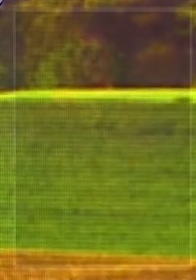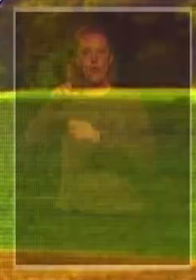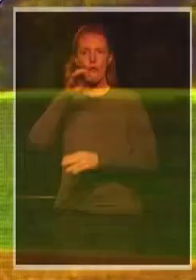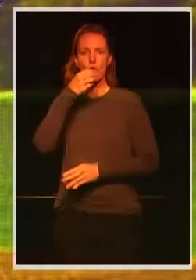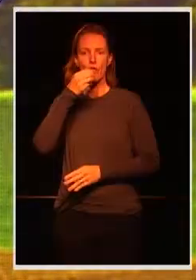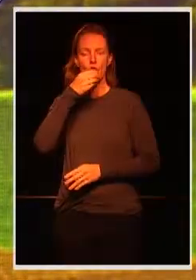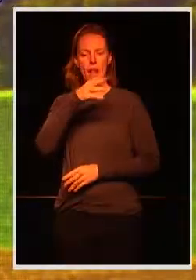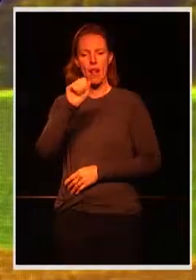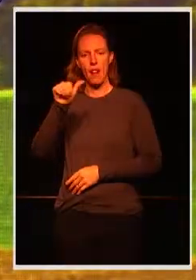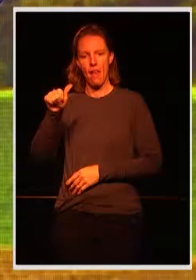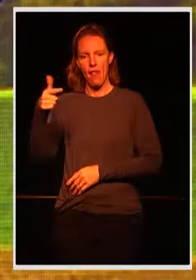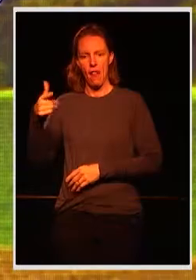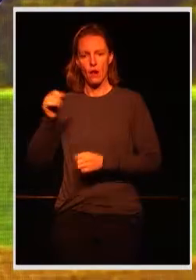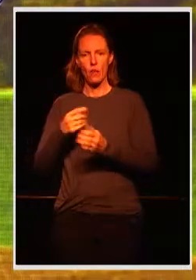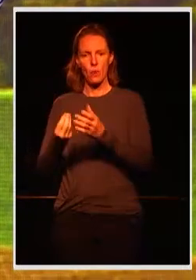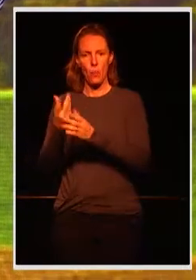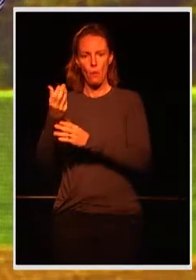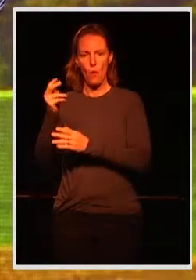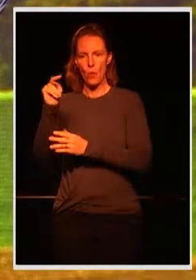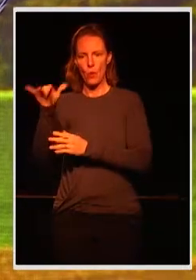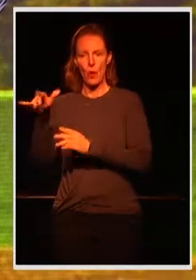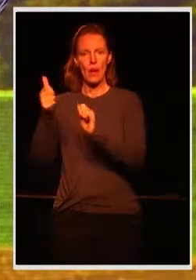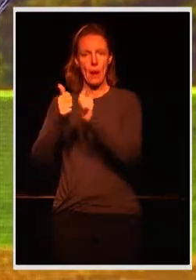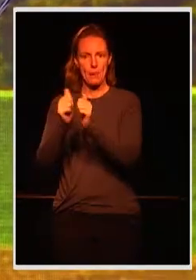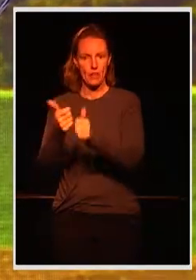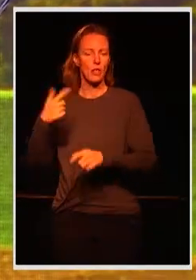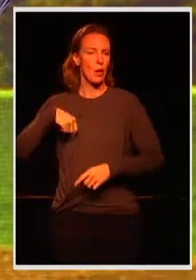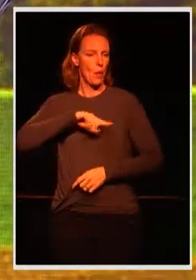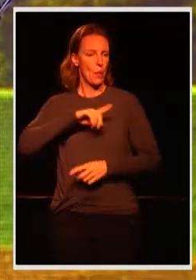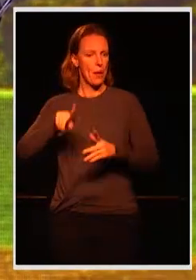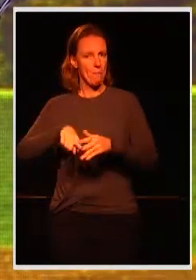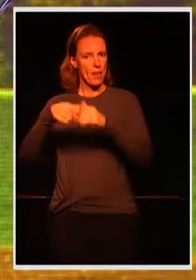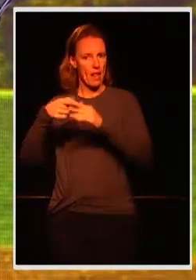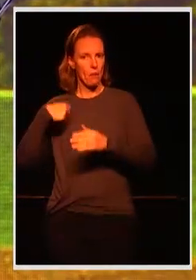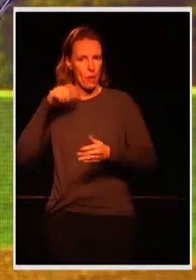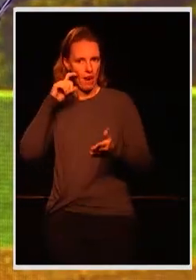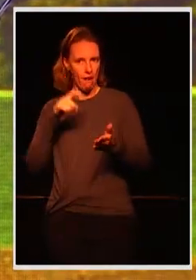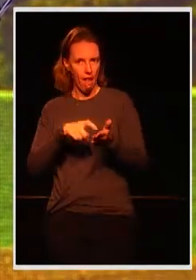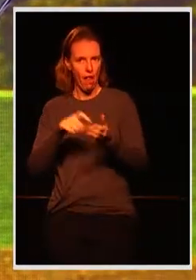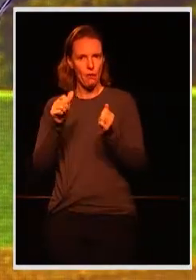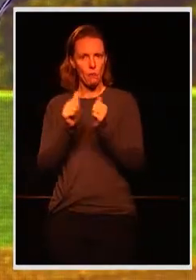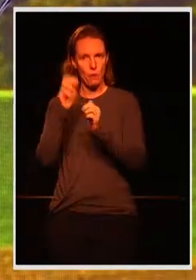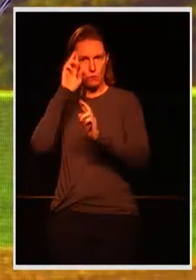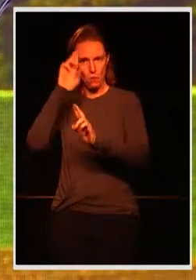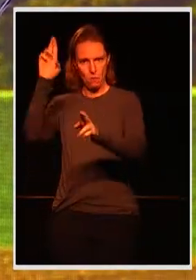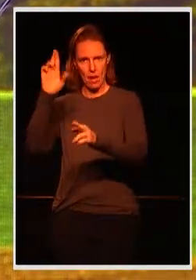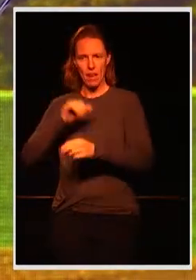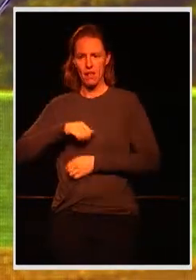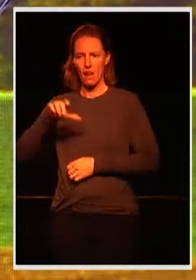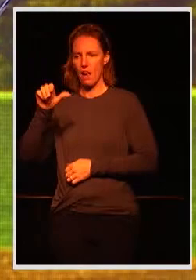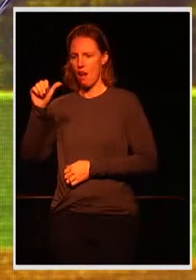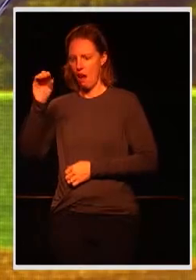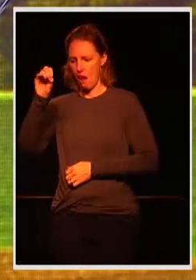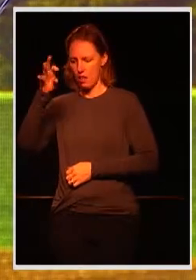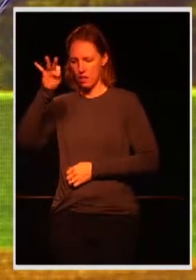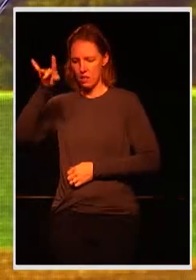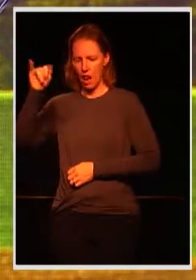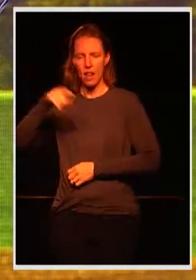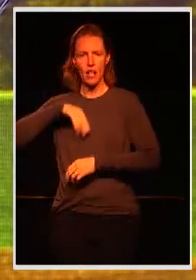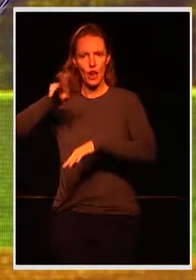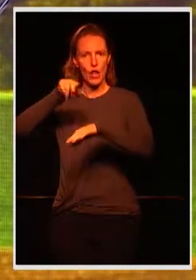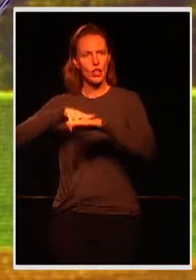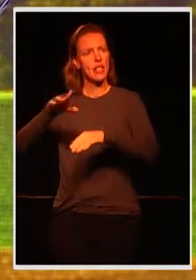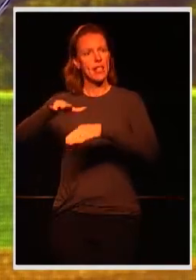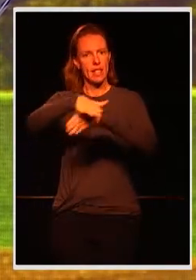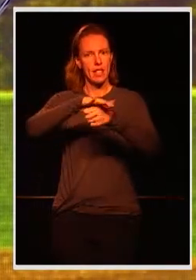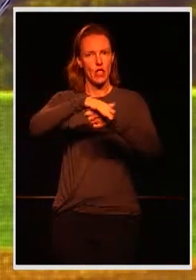Grow New York Competition. As we begin, we acknowledge with respect the Onondaga Nation, the indigenous